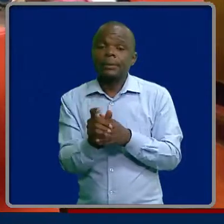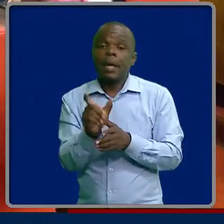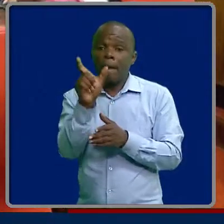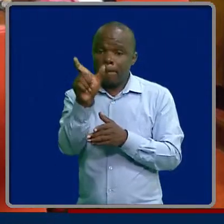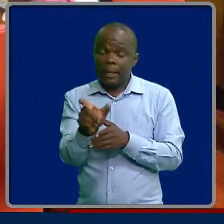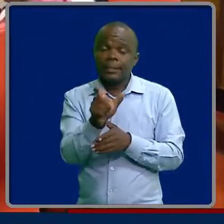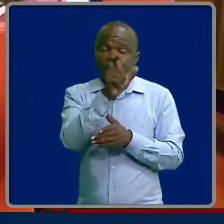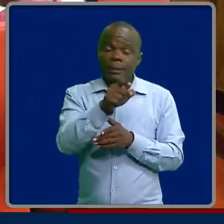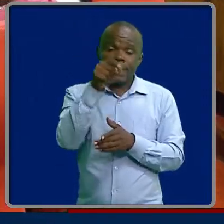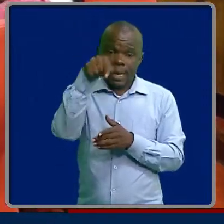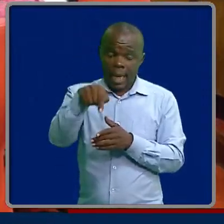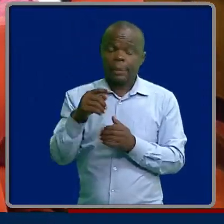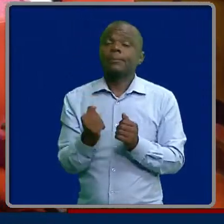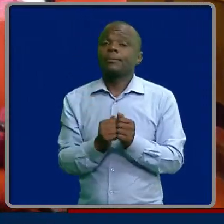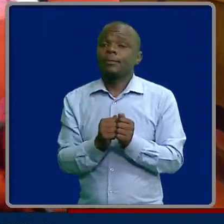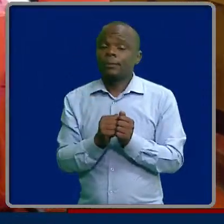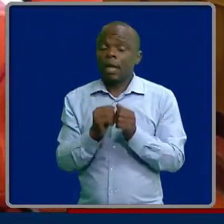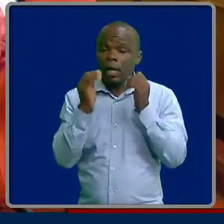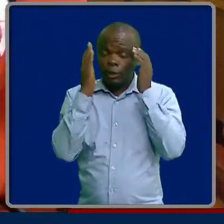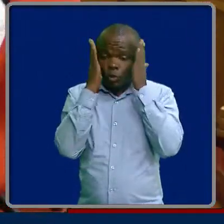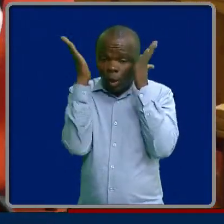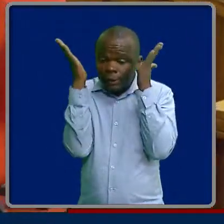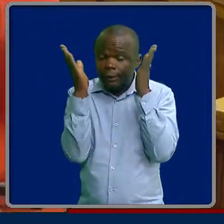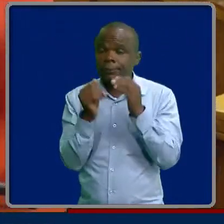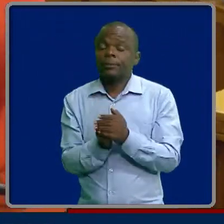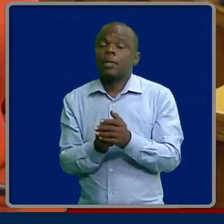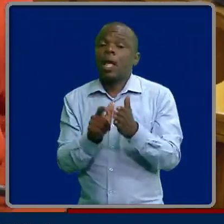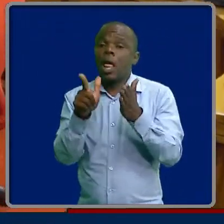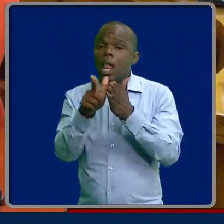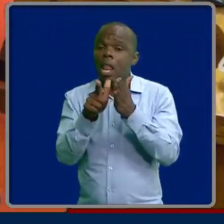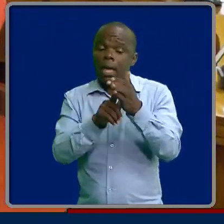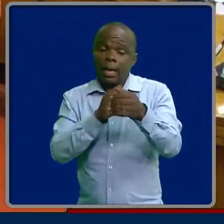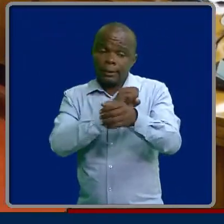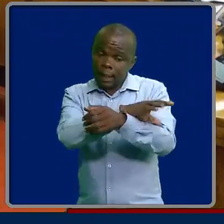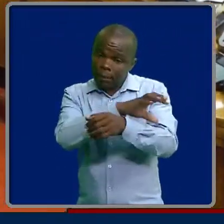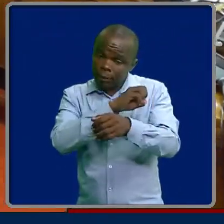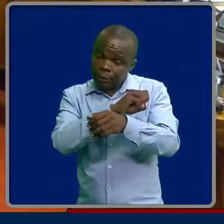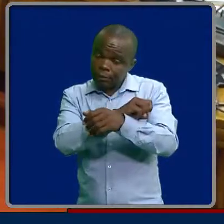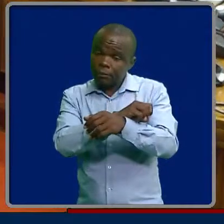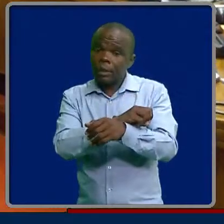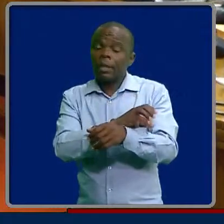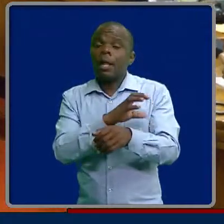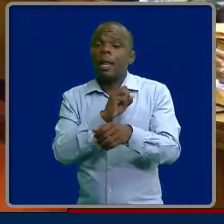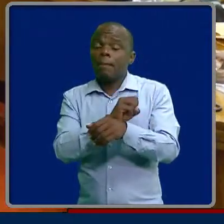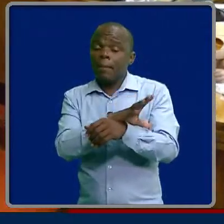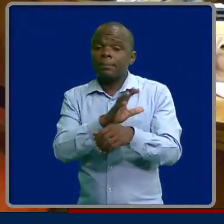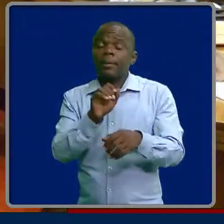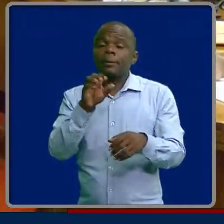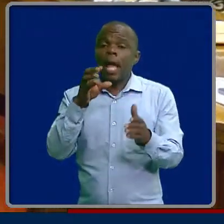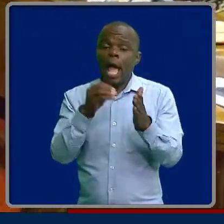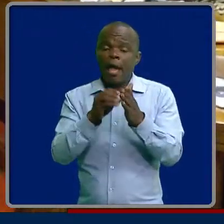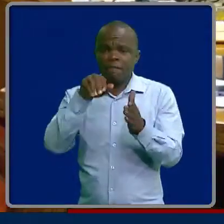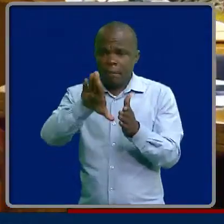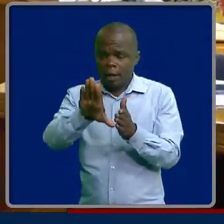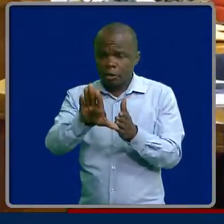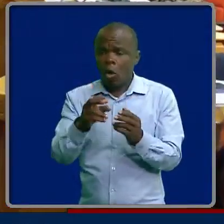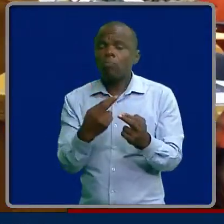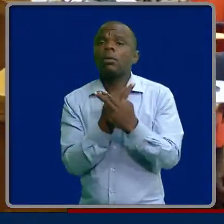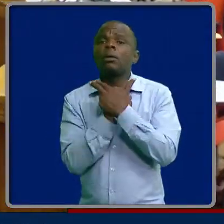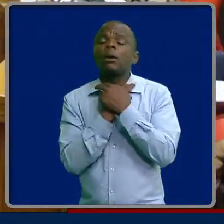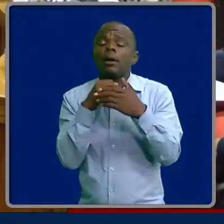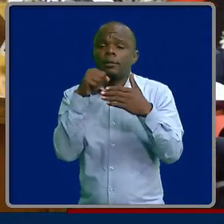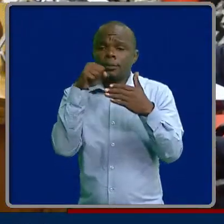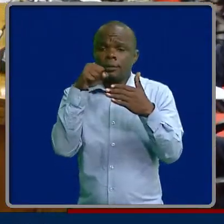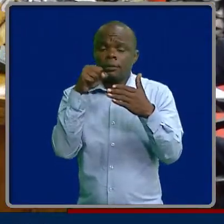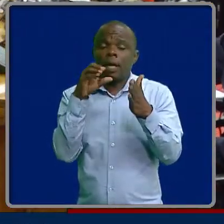to access legal representation. For this reason, the Minister of Justice and Constitutional Affairs has